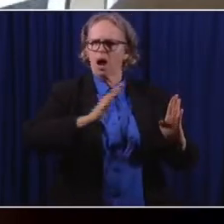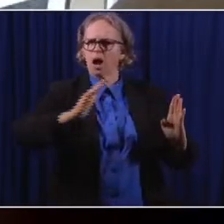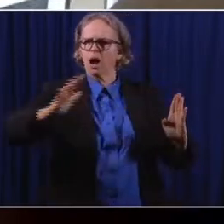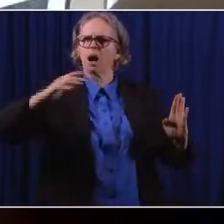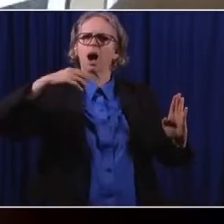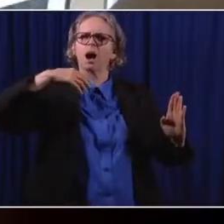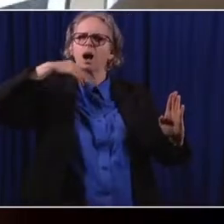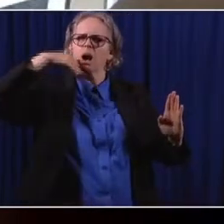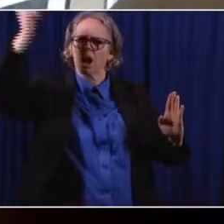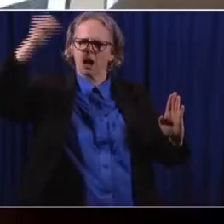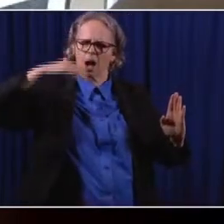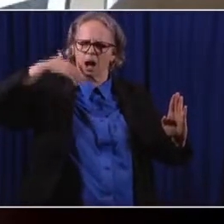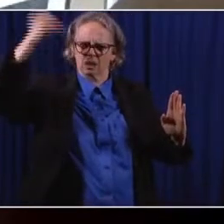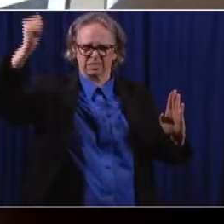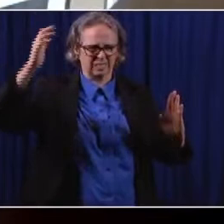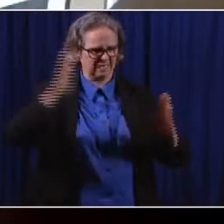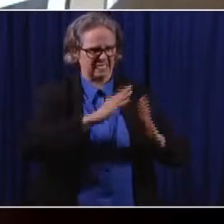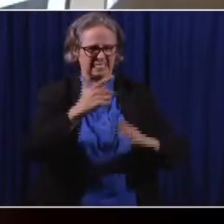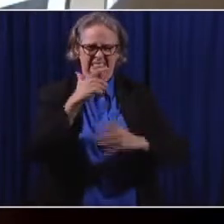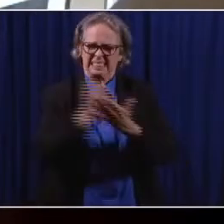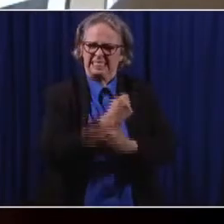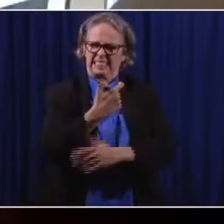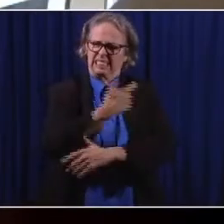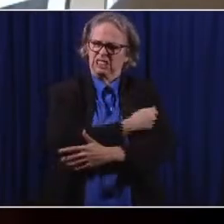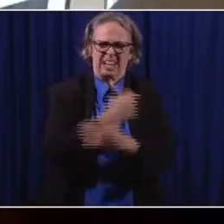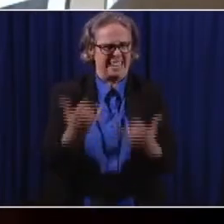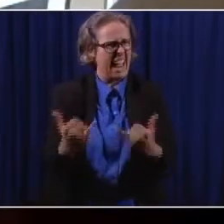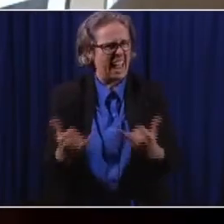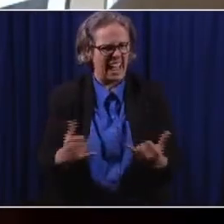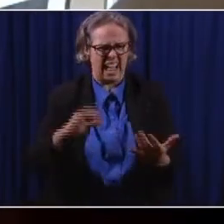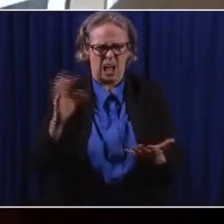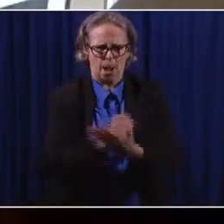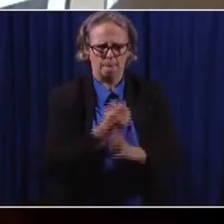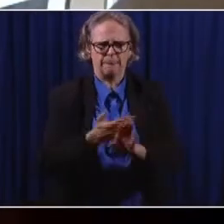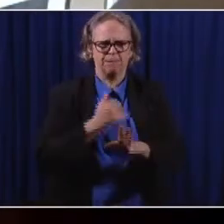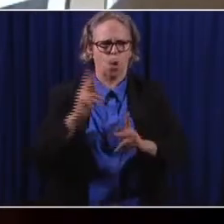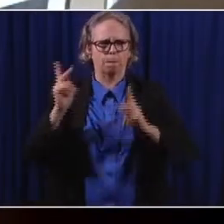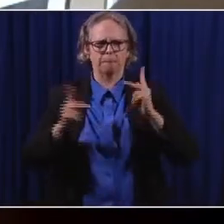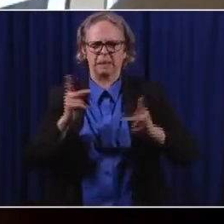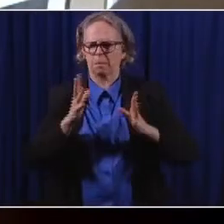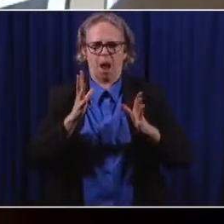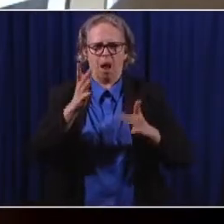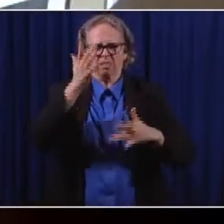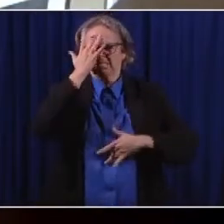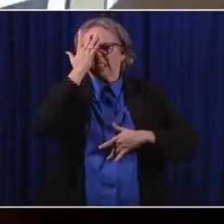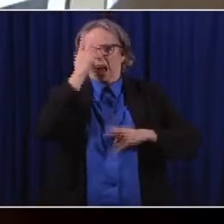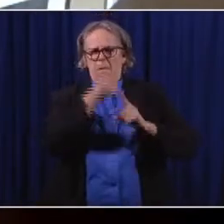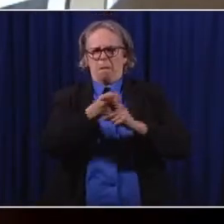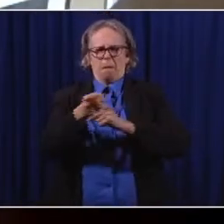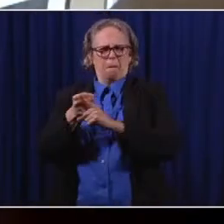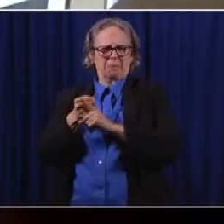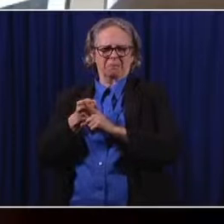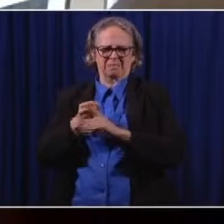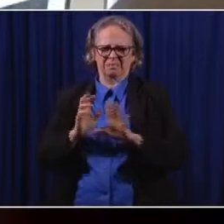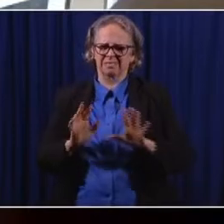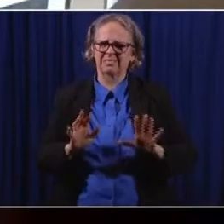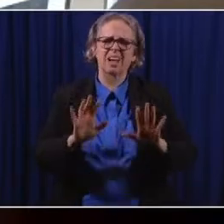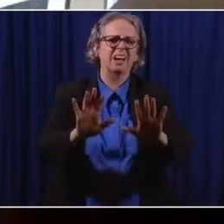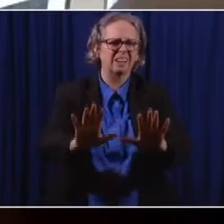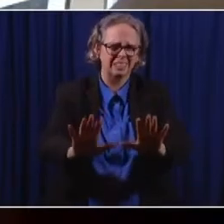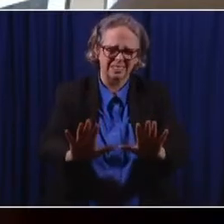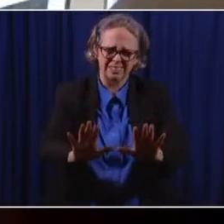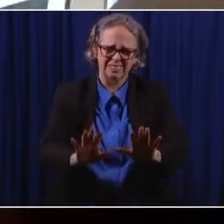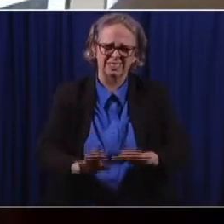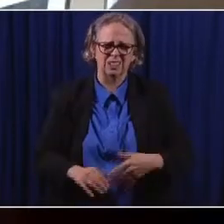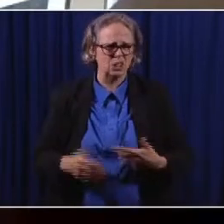really busy, so that you have a chance to develop your response. You really don't want to be the parent of the child who